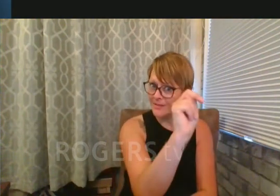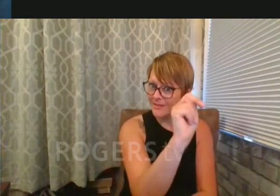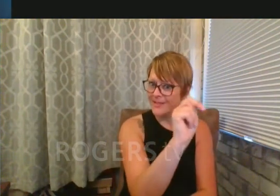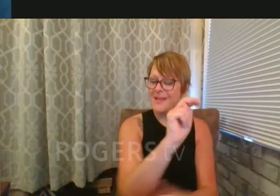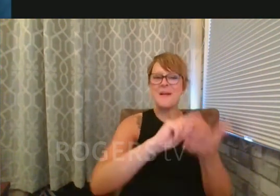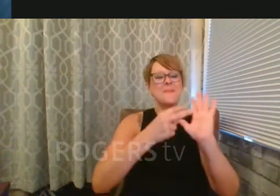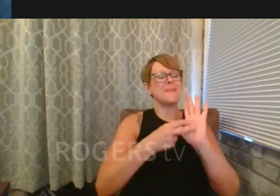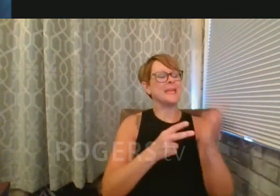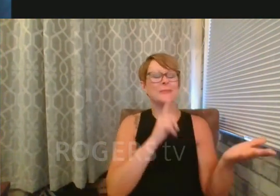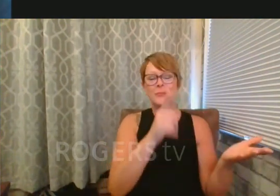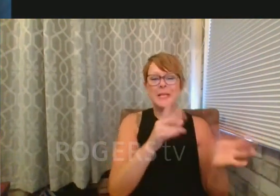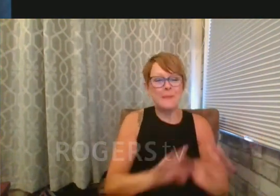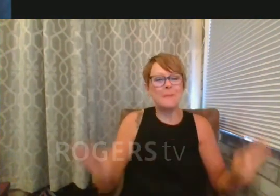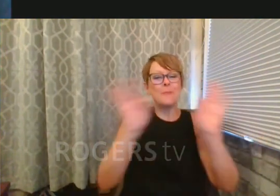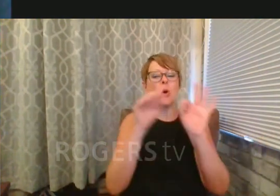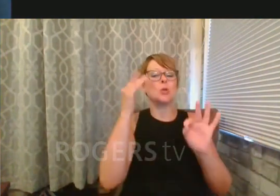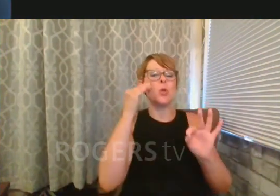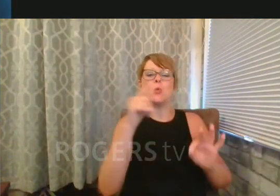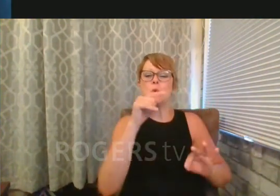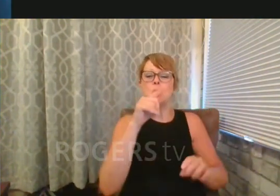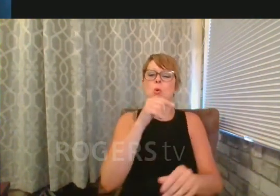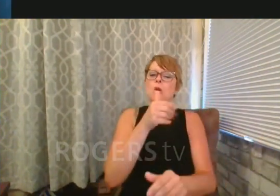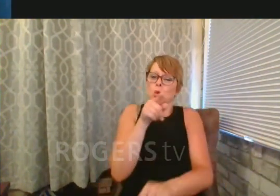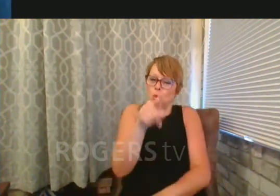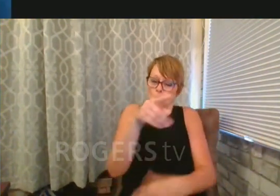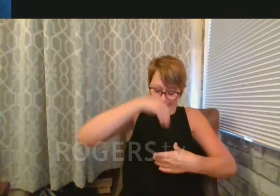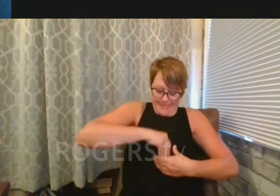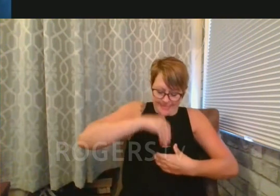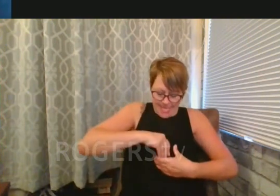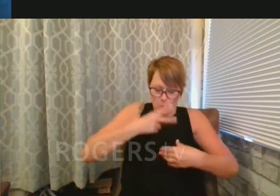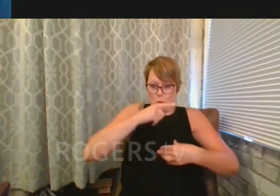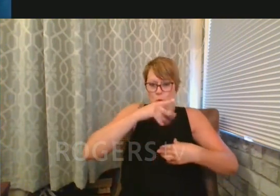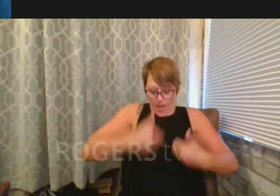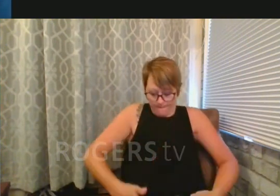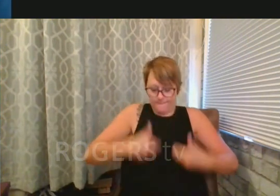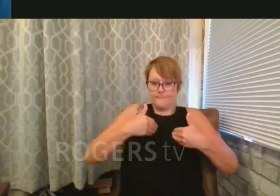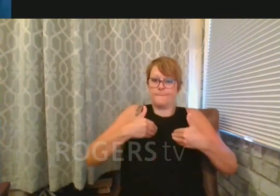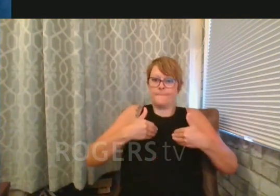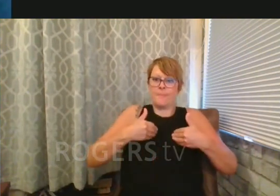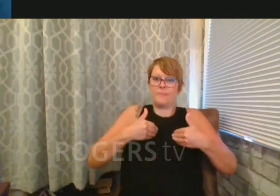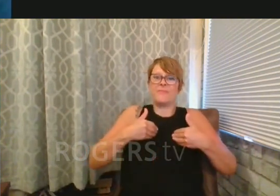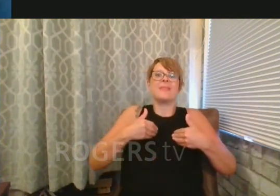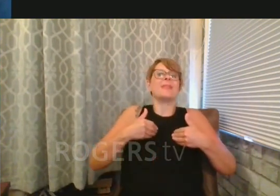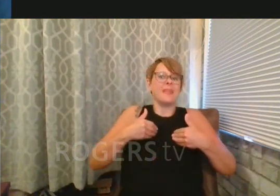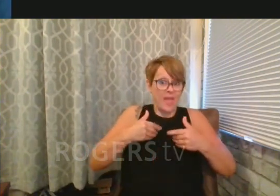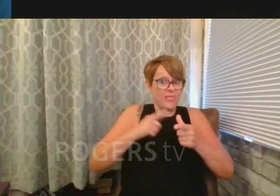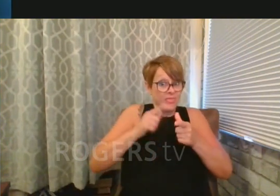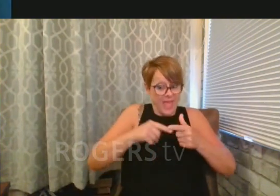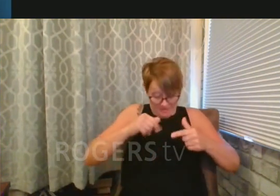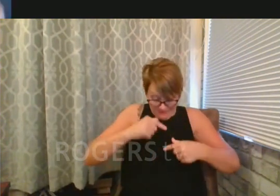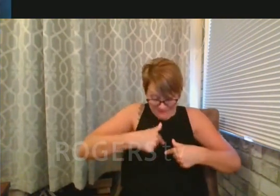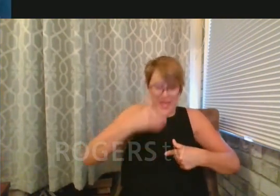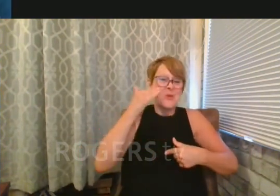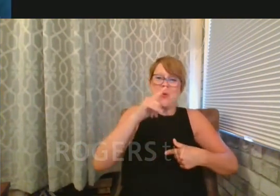to know yourself and also realize that along the way yourself will be changing with